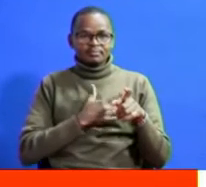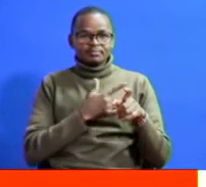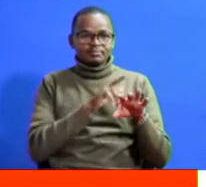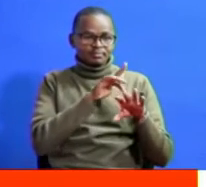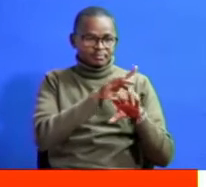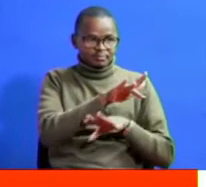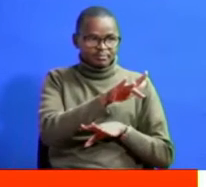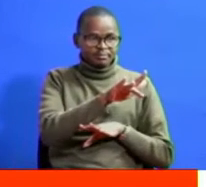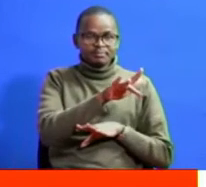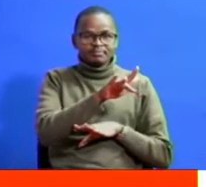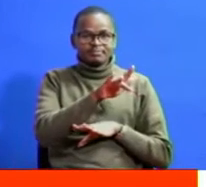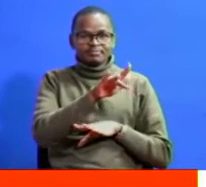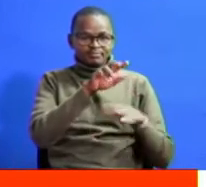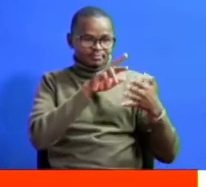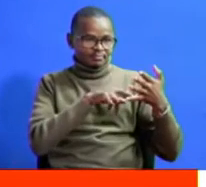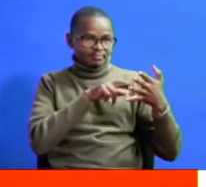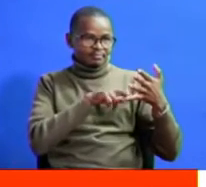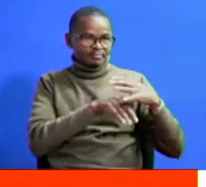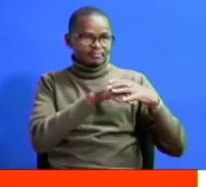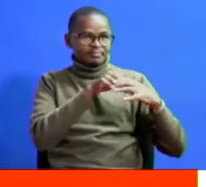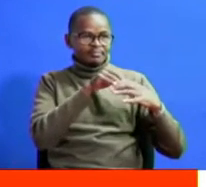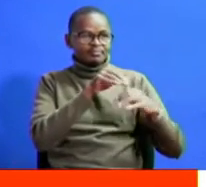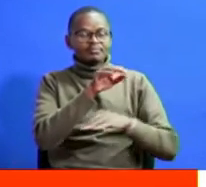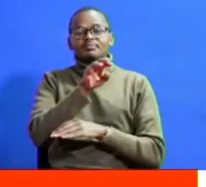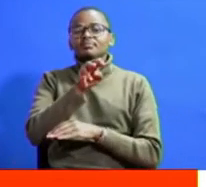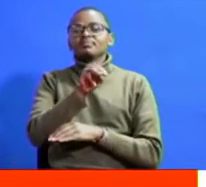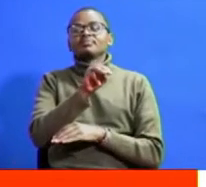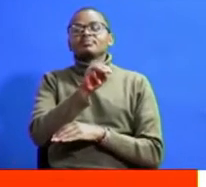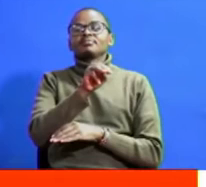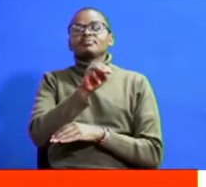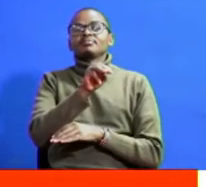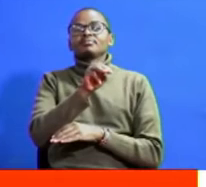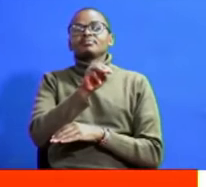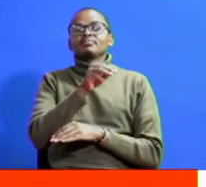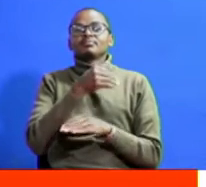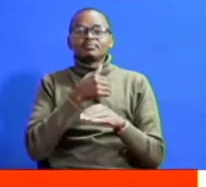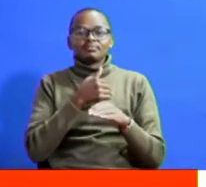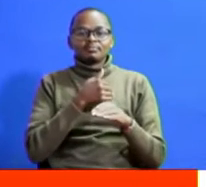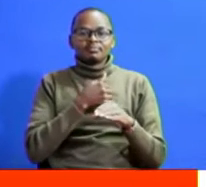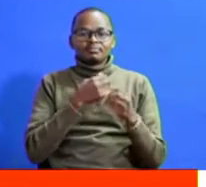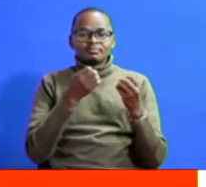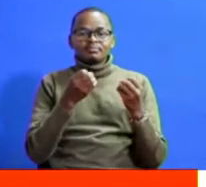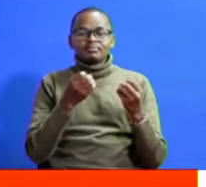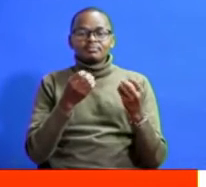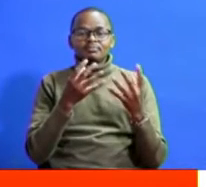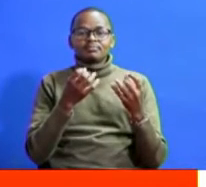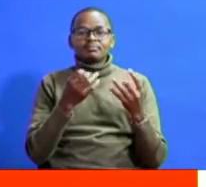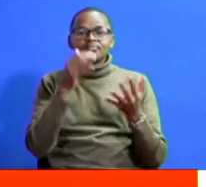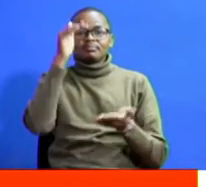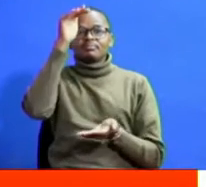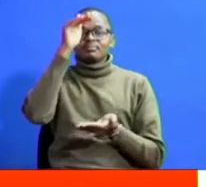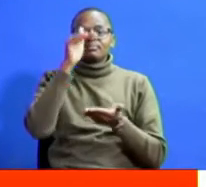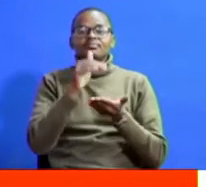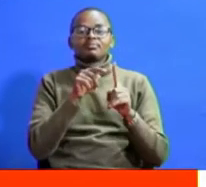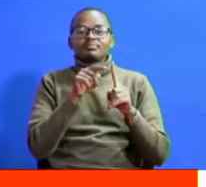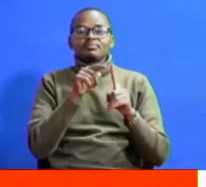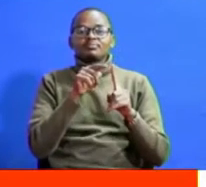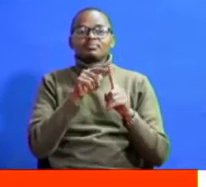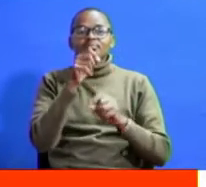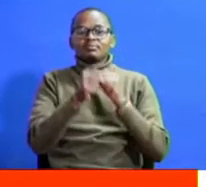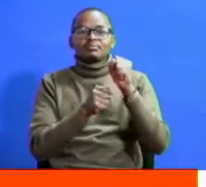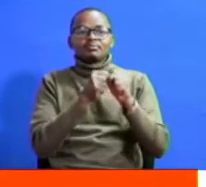comment section. We'll be able to read them out to them. Now, the half of a decade narrowed down to